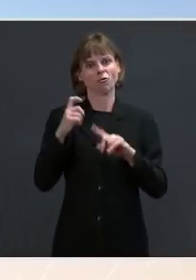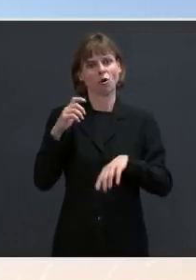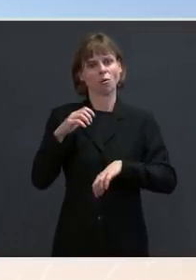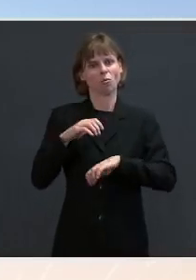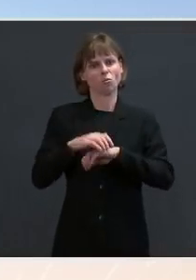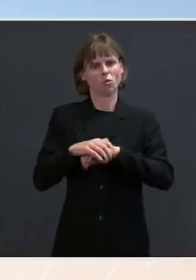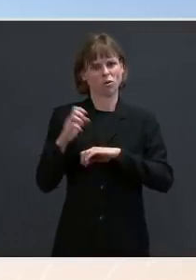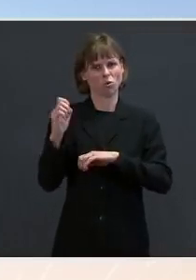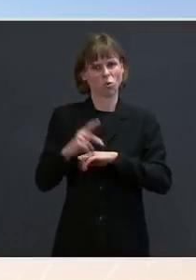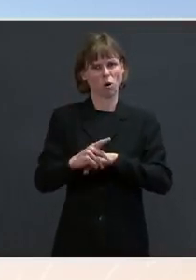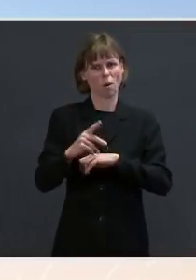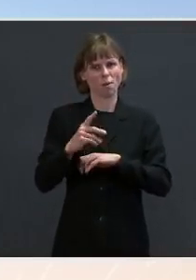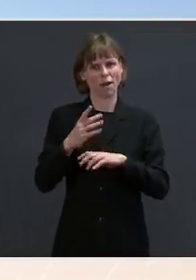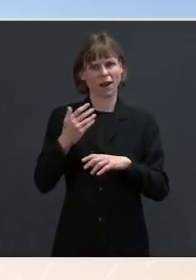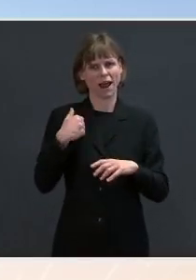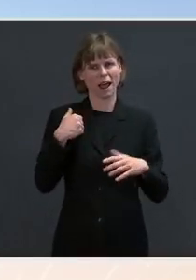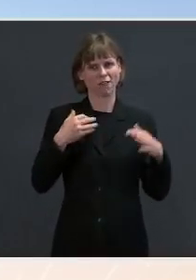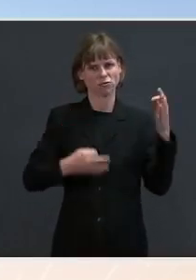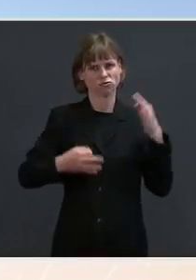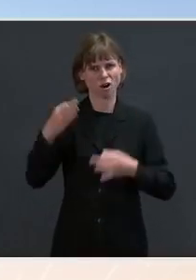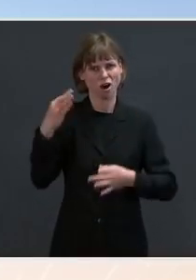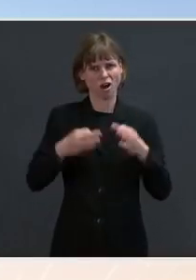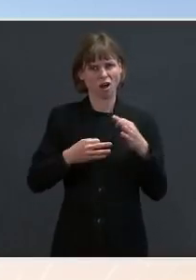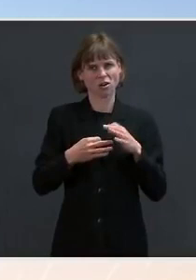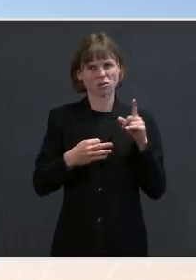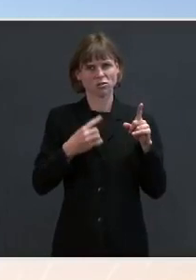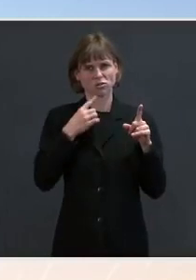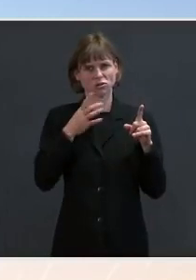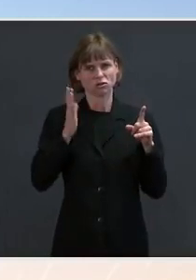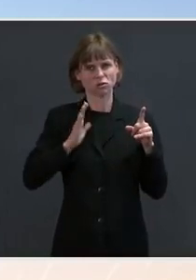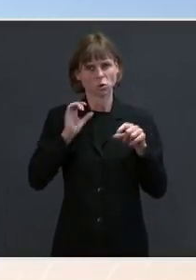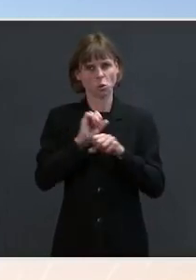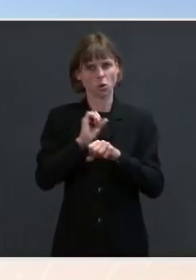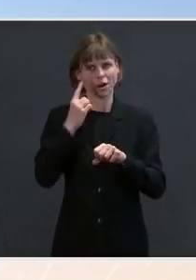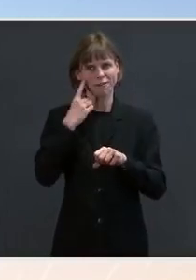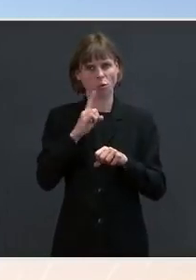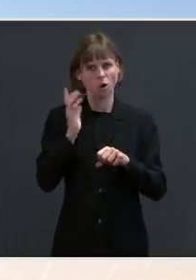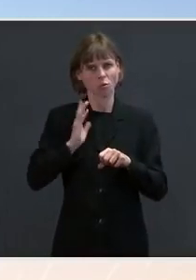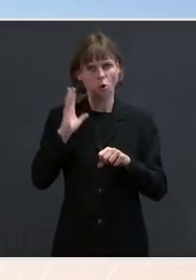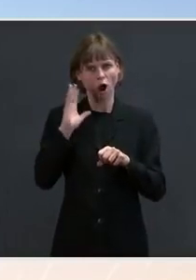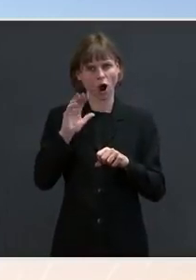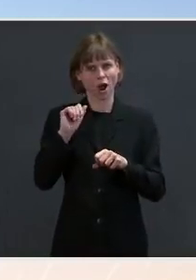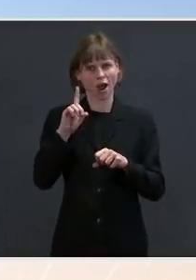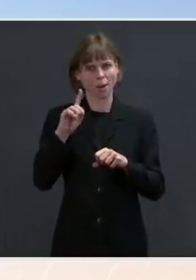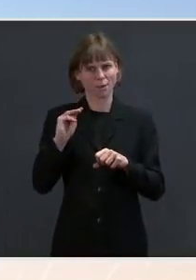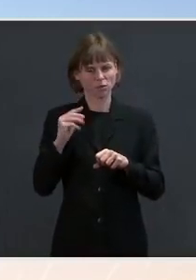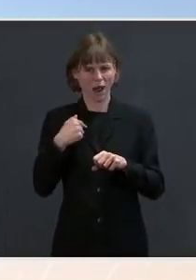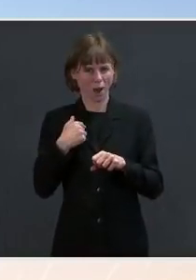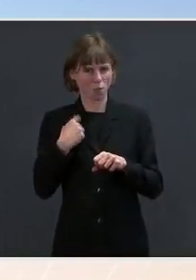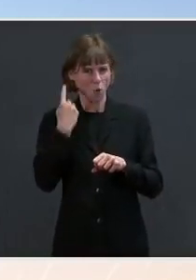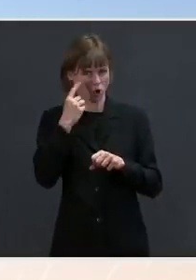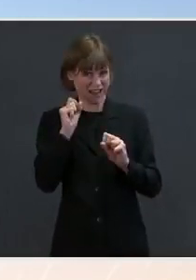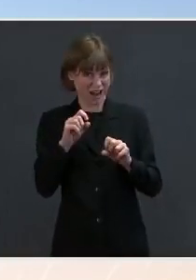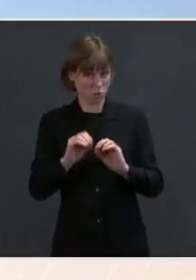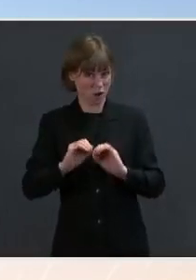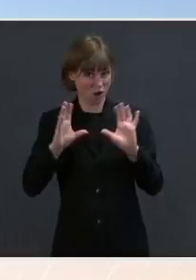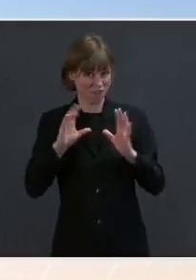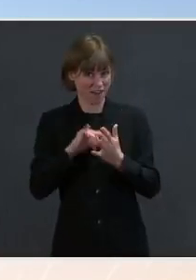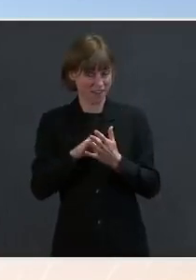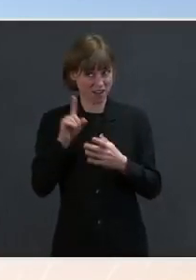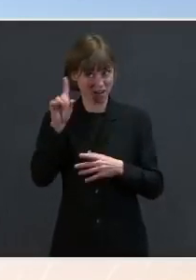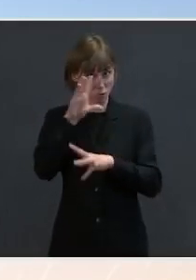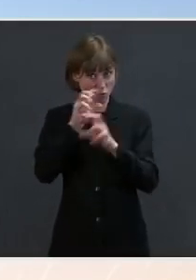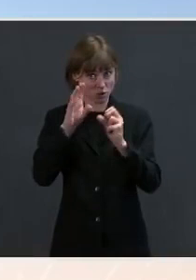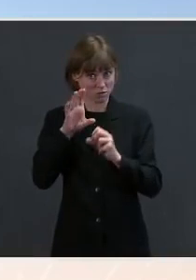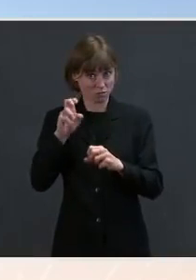You said earlier this week that she had been working during the prior administration, and I'm wondering if you can just clarify that. Does President Biden see the case of